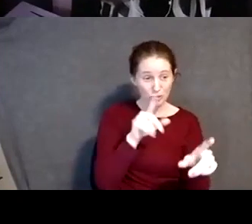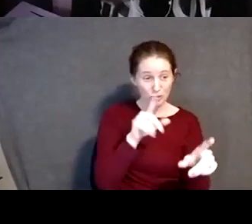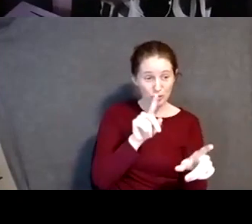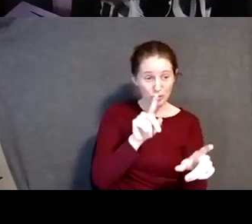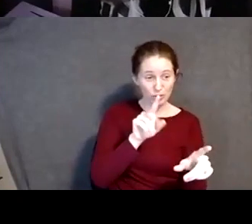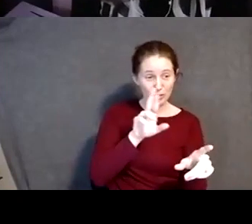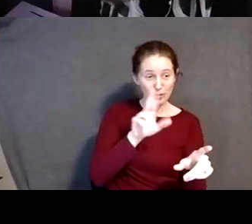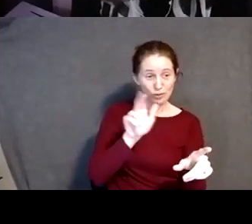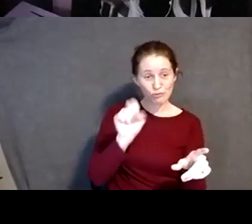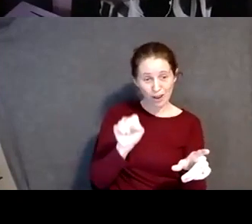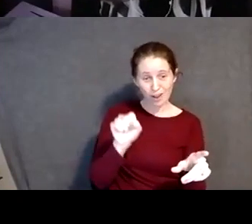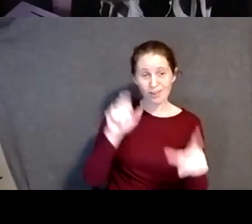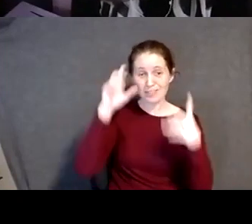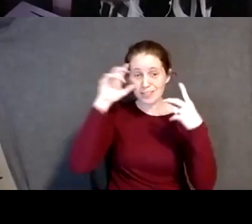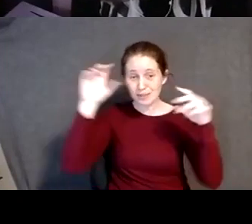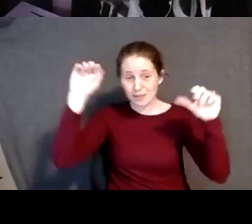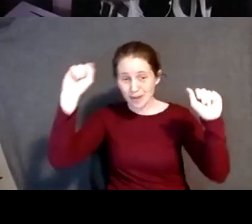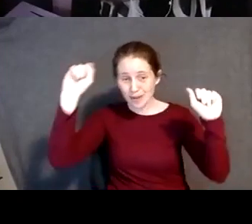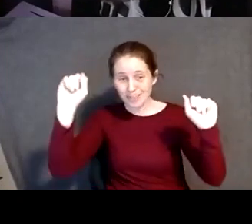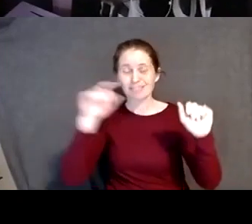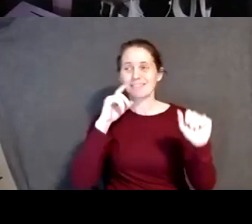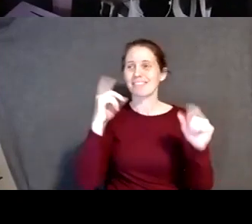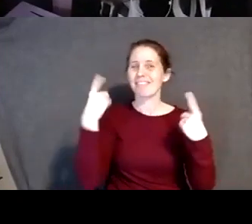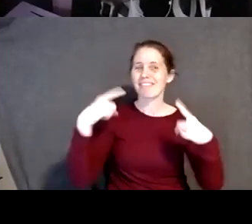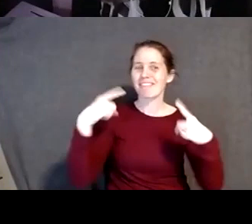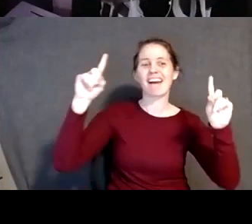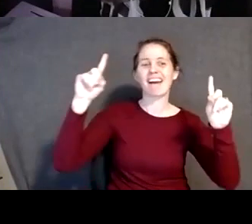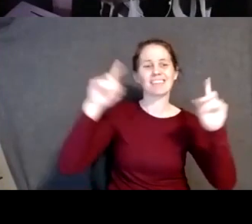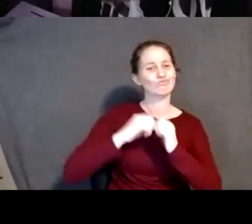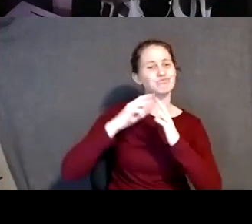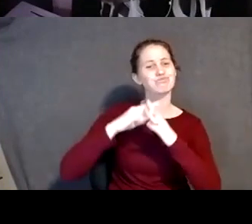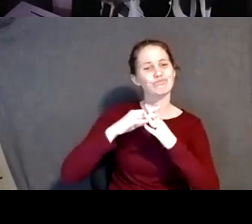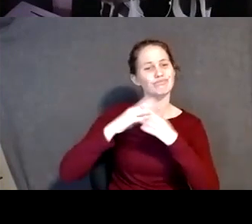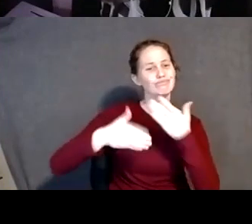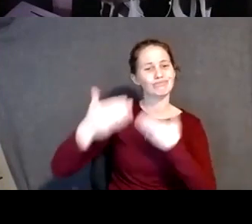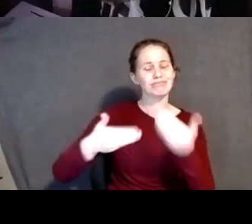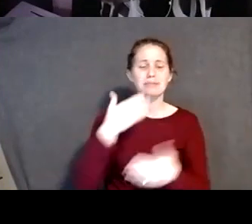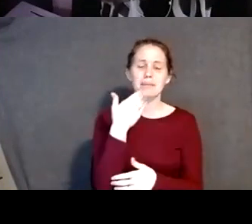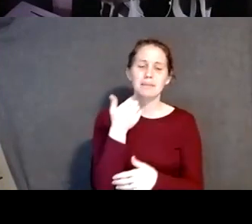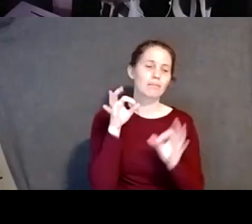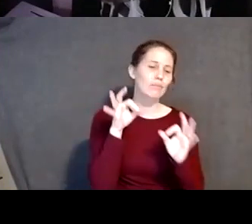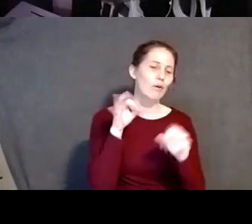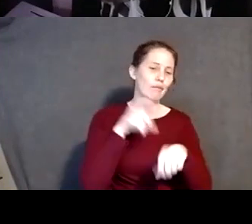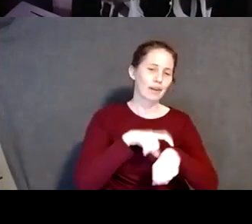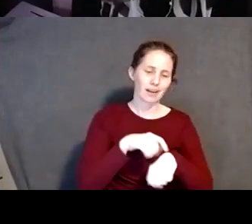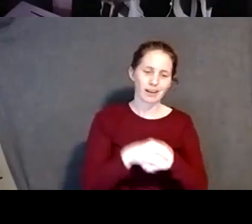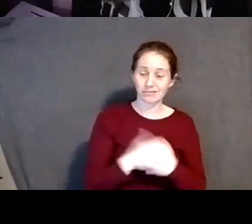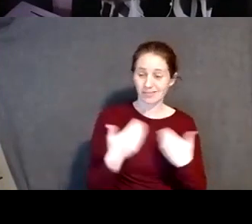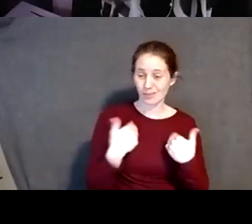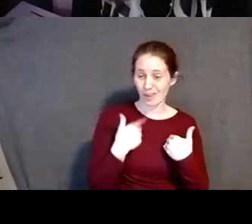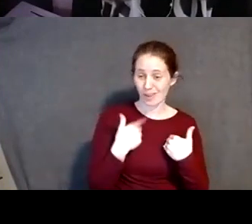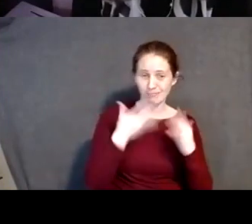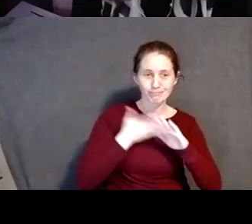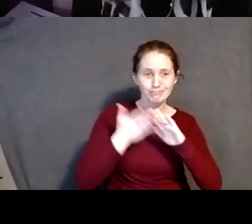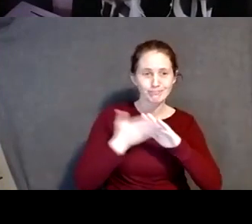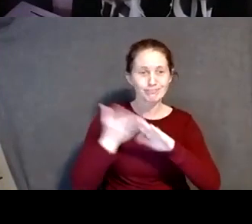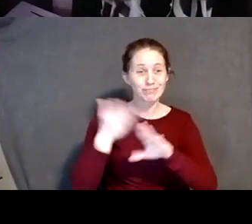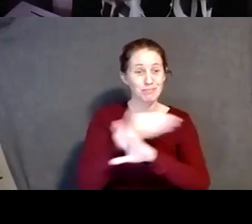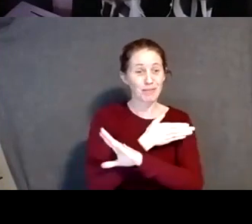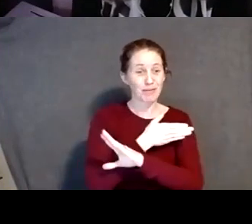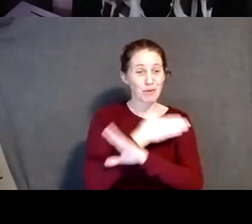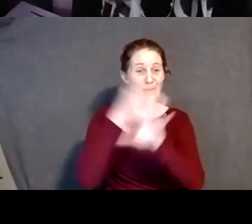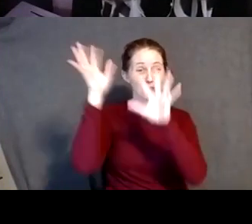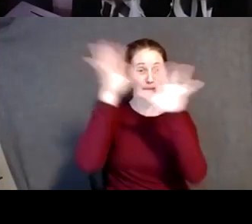this finally coming to fruition, couldn't be a better time, you know, and to have this up and running before the snow flies next